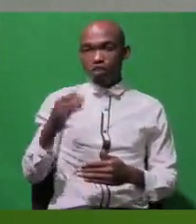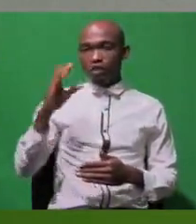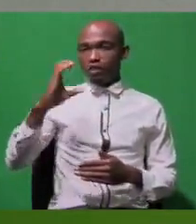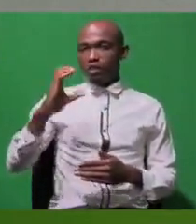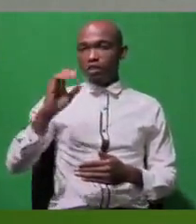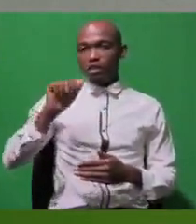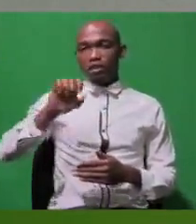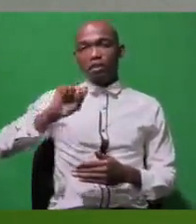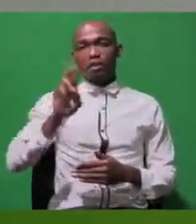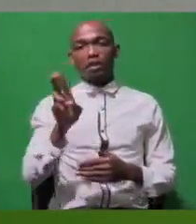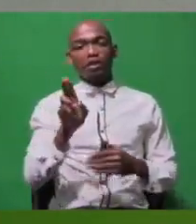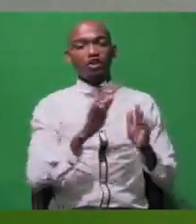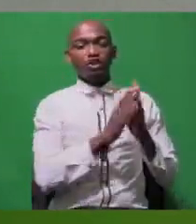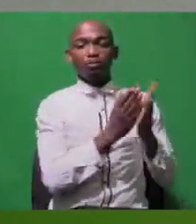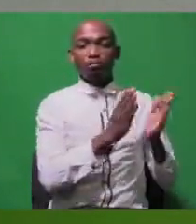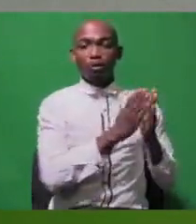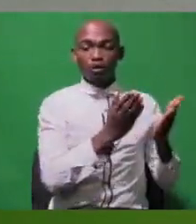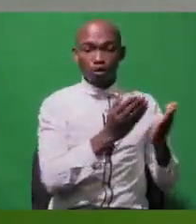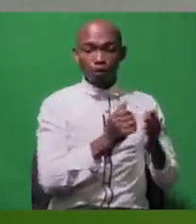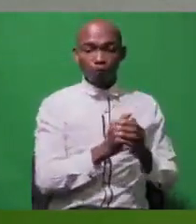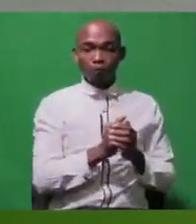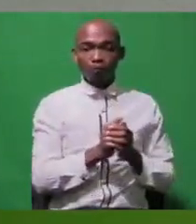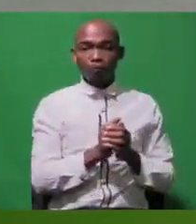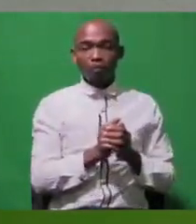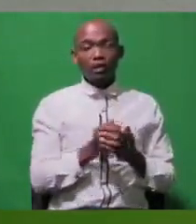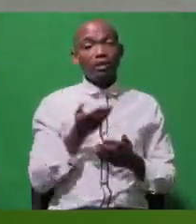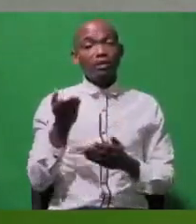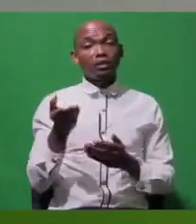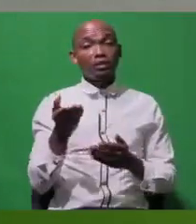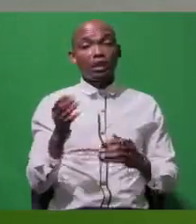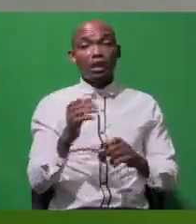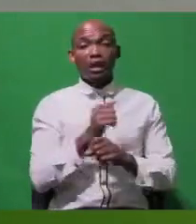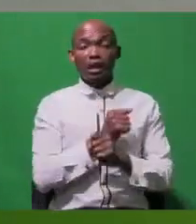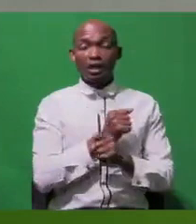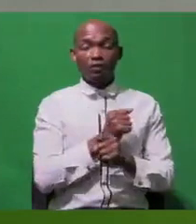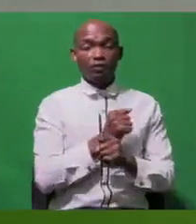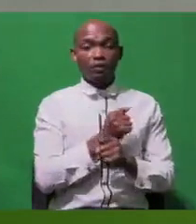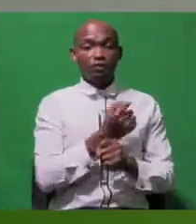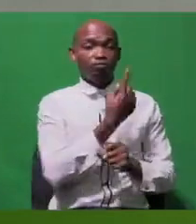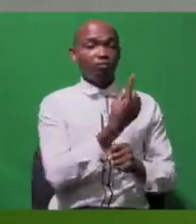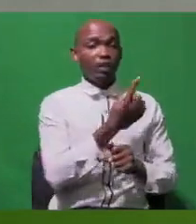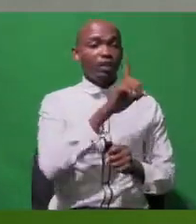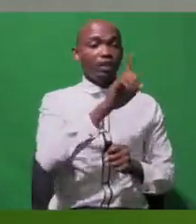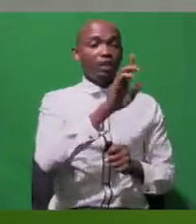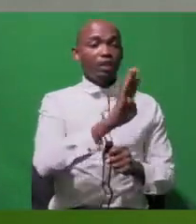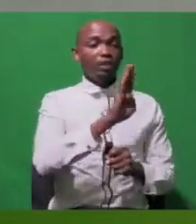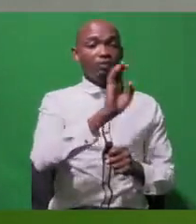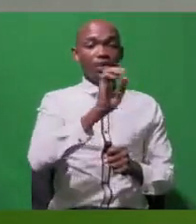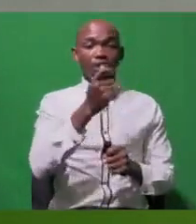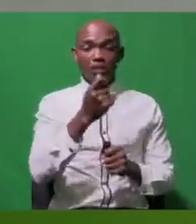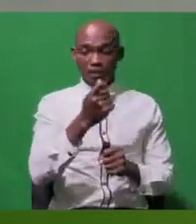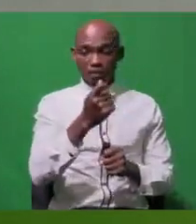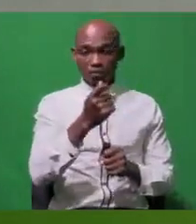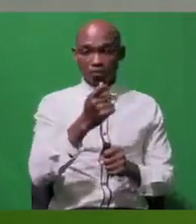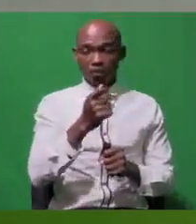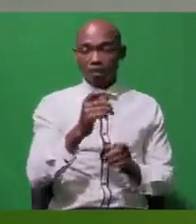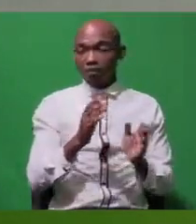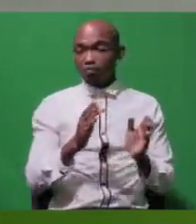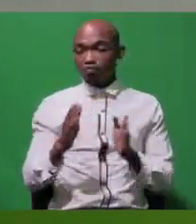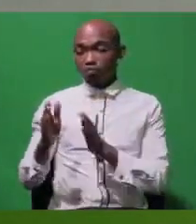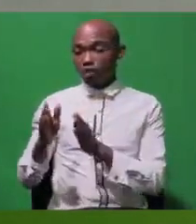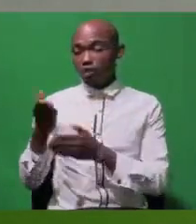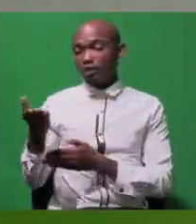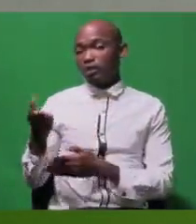The format of 3-column cash book have a debit side and a credit side. Look